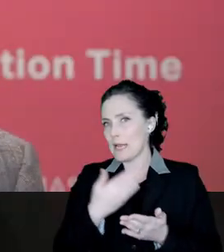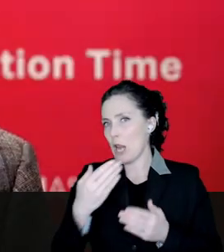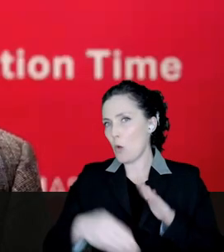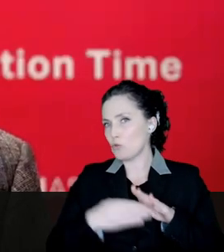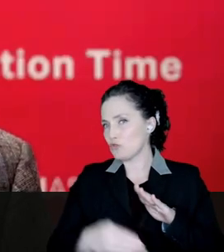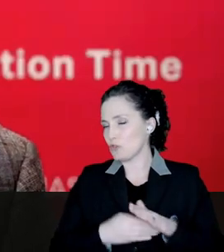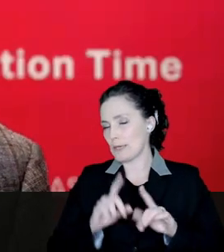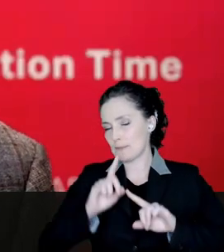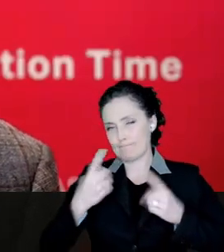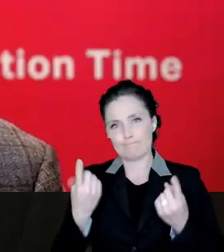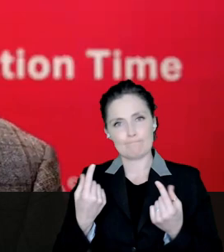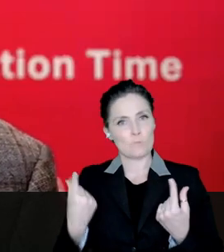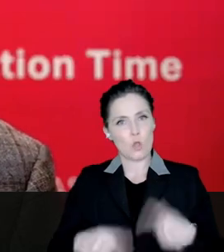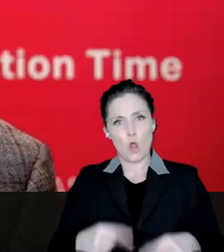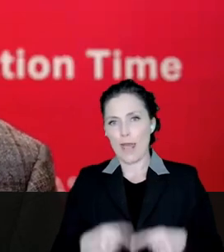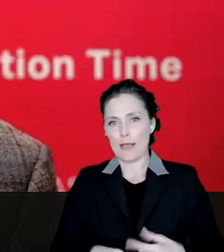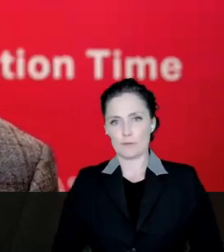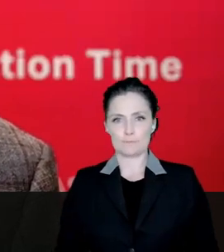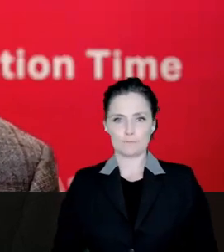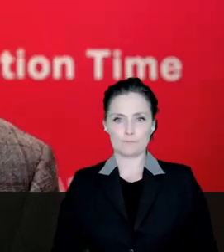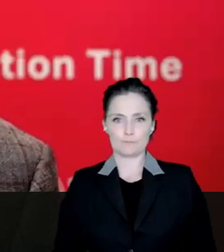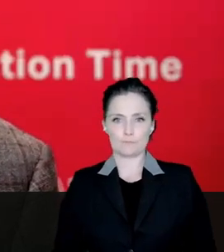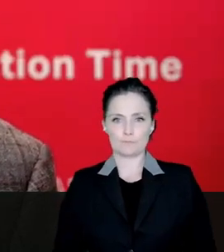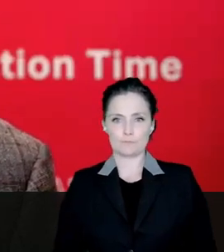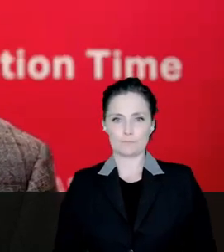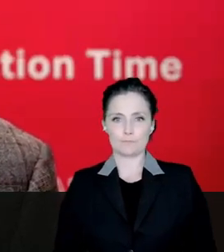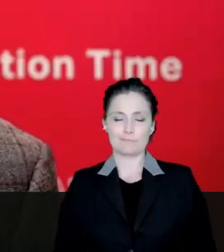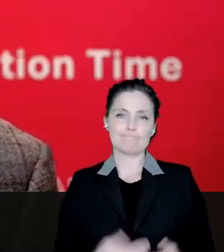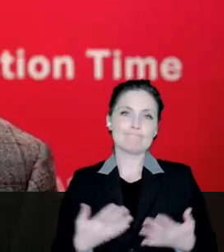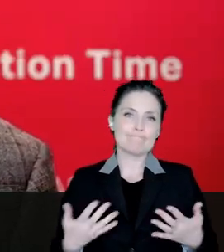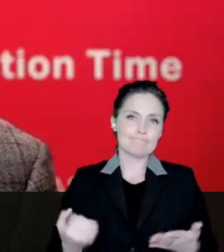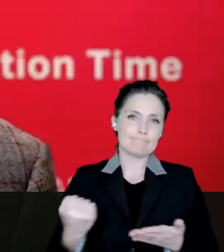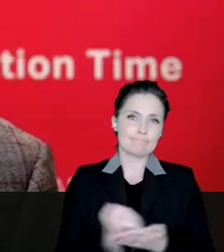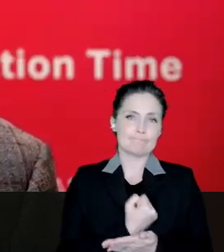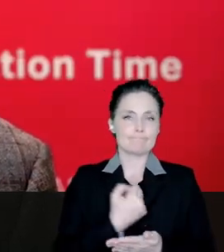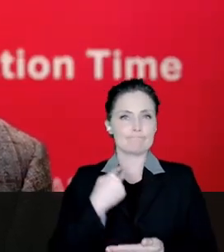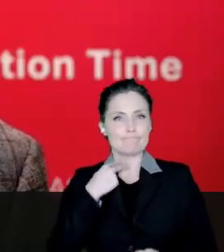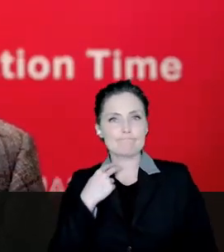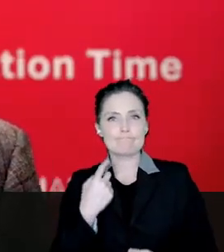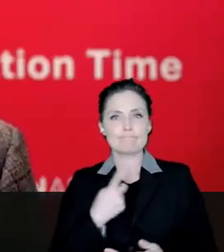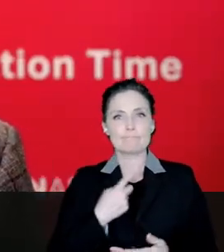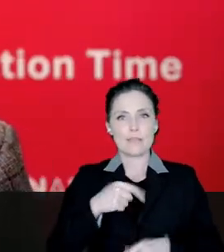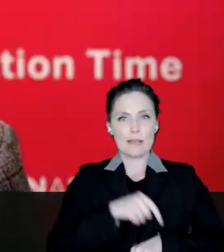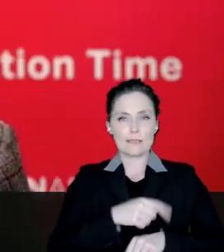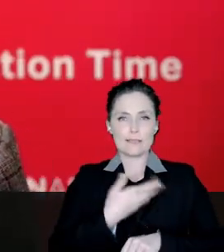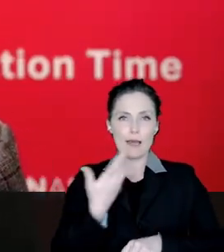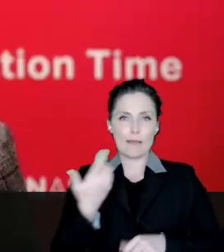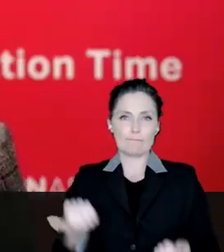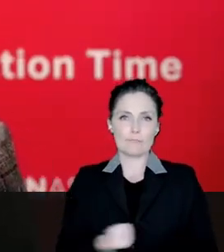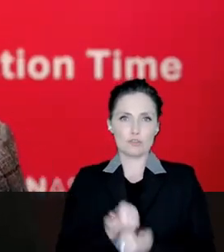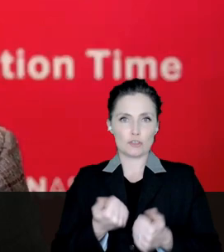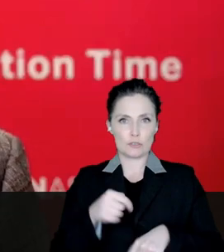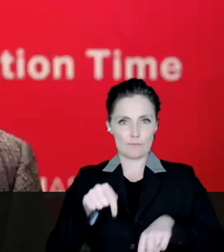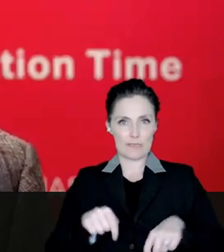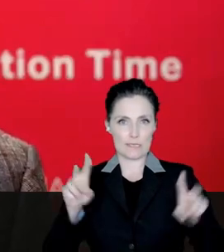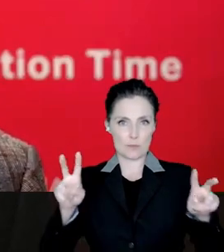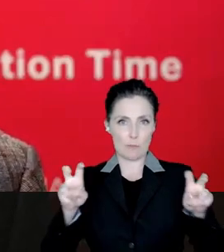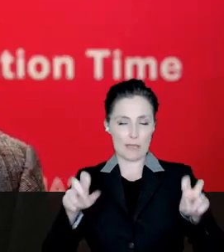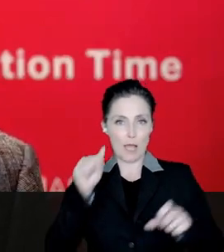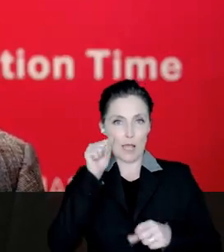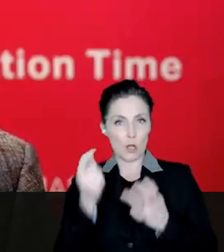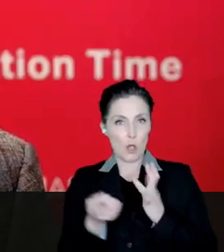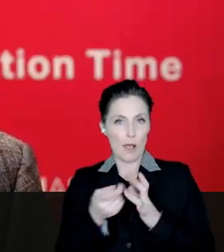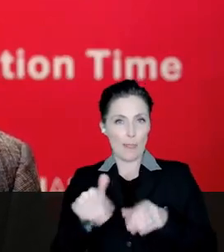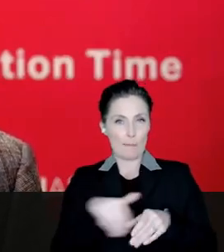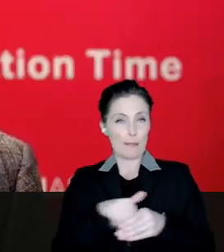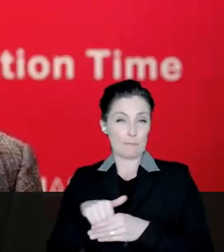Mayor. I regret we're out of time on this, and I know that other assembly members had wanted to come